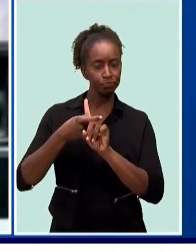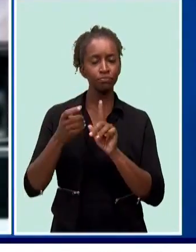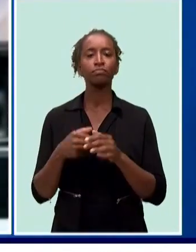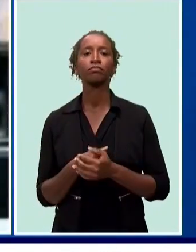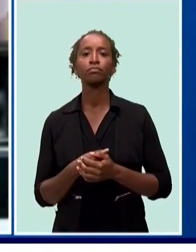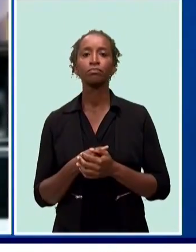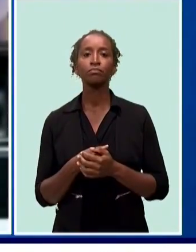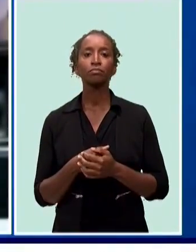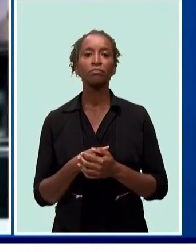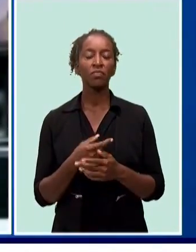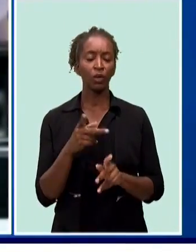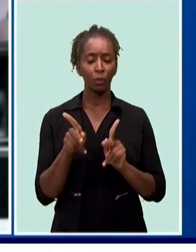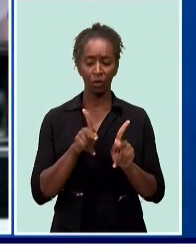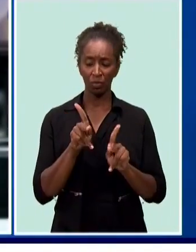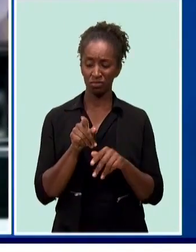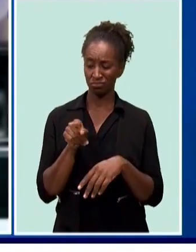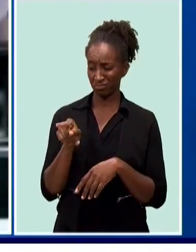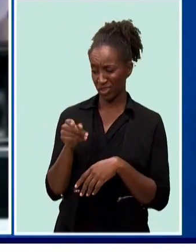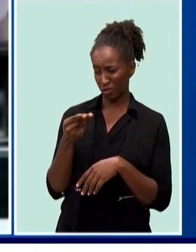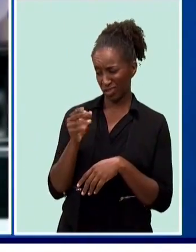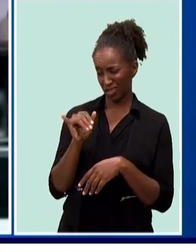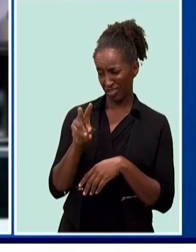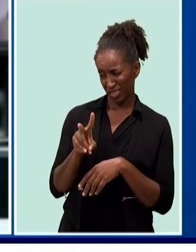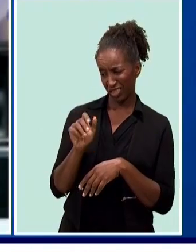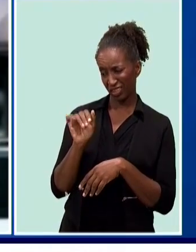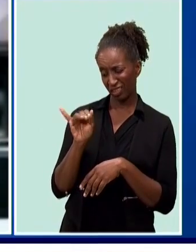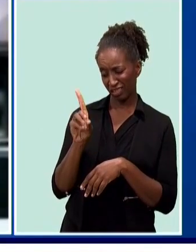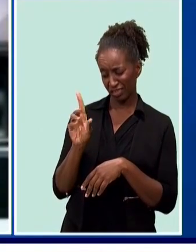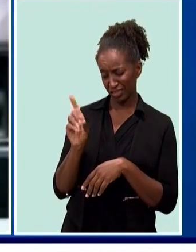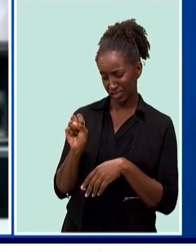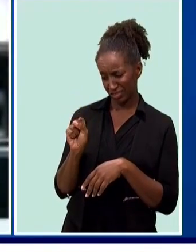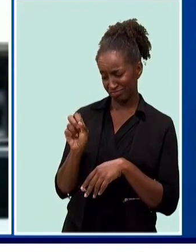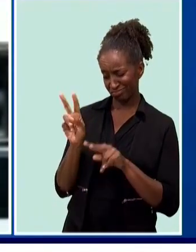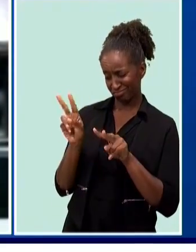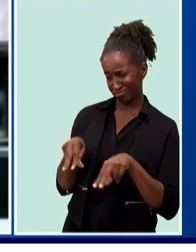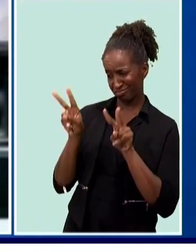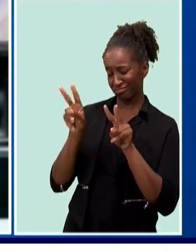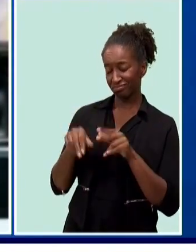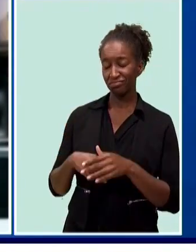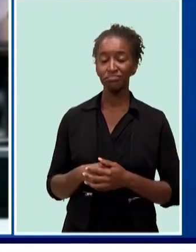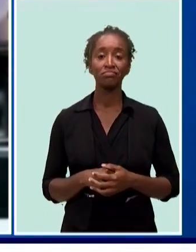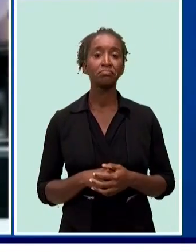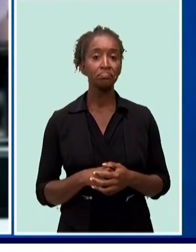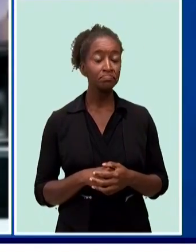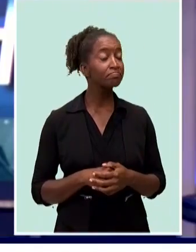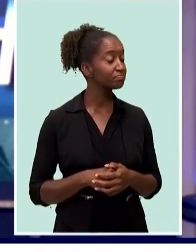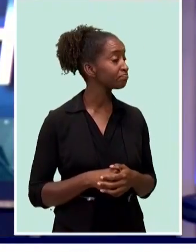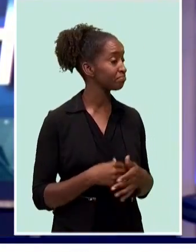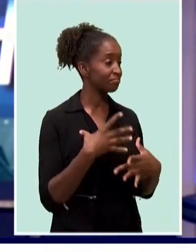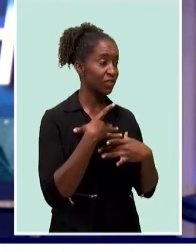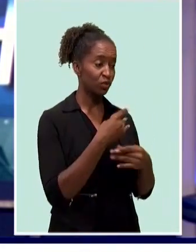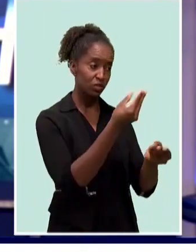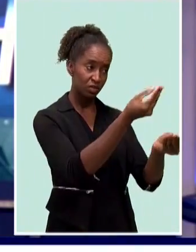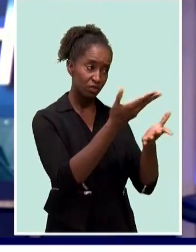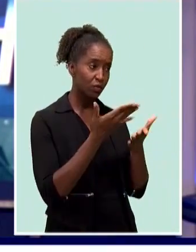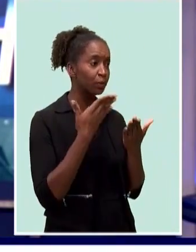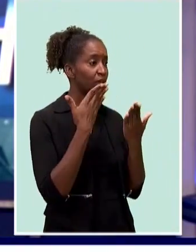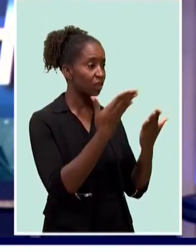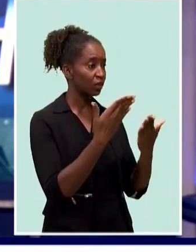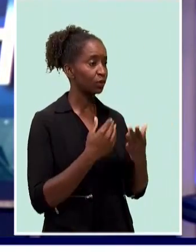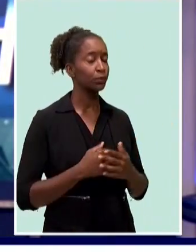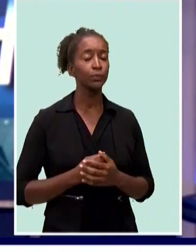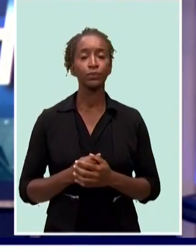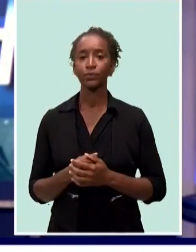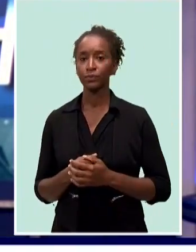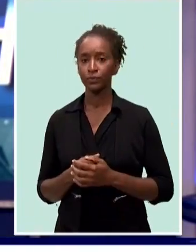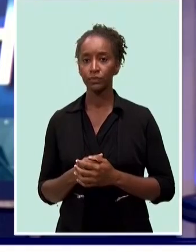the stigma is still very real. Back to you, Lisa. Some very interesting statistics there, Shane. Thank you so much. Well, government is